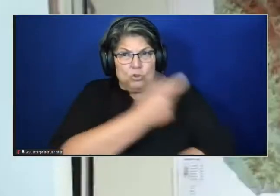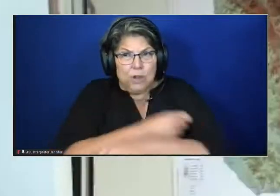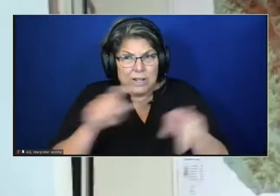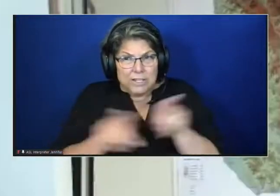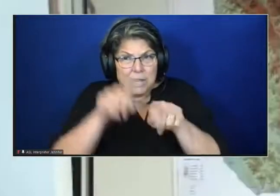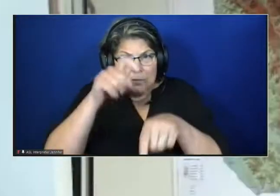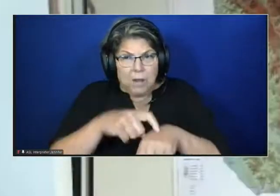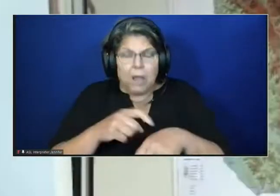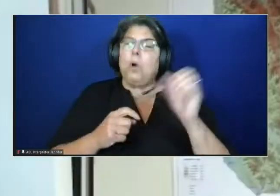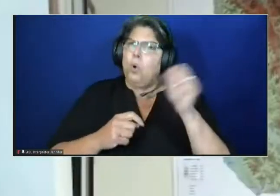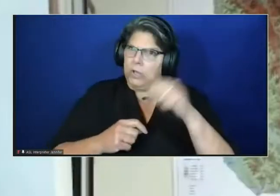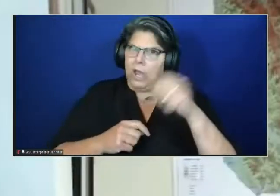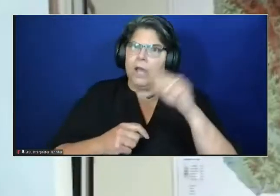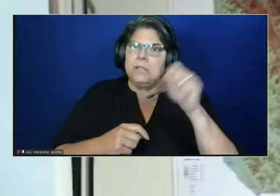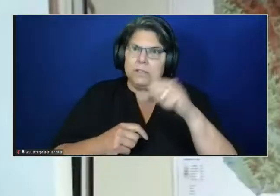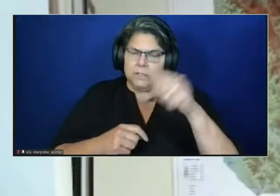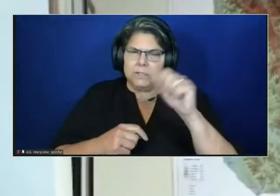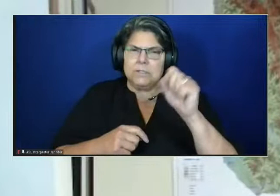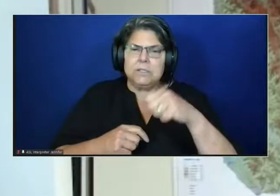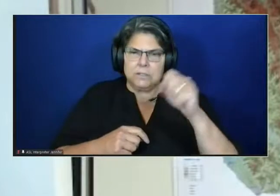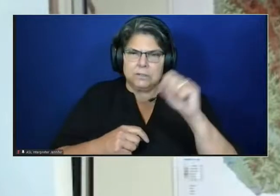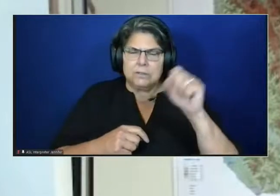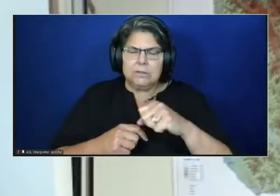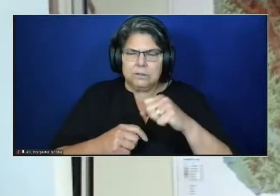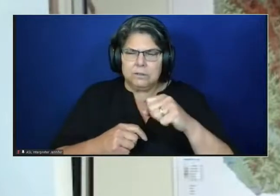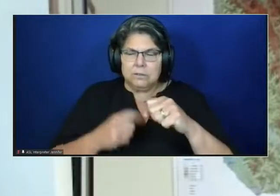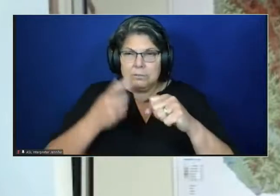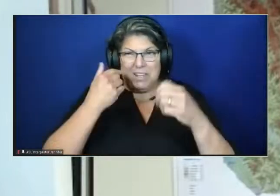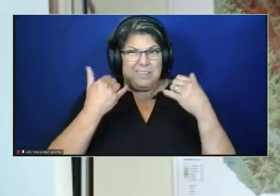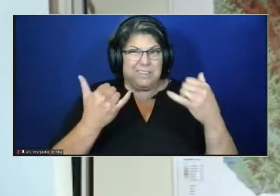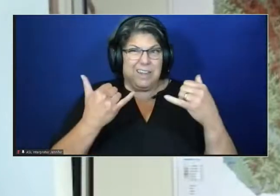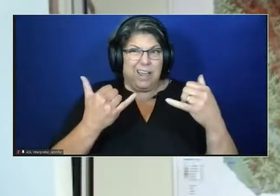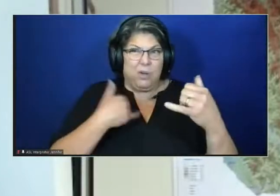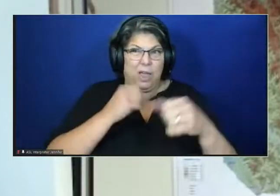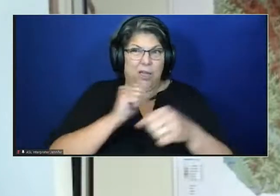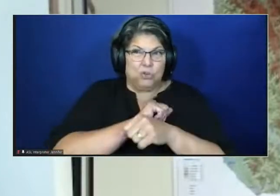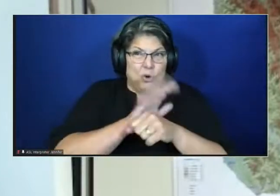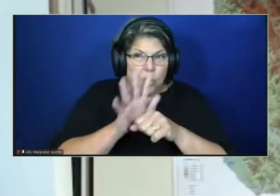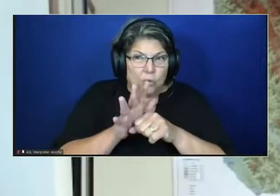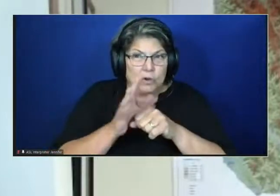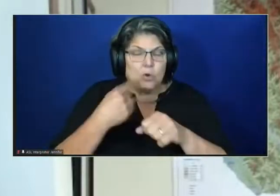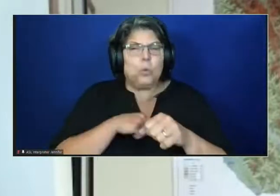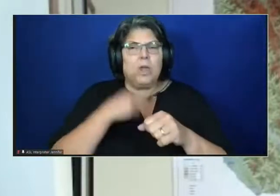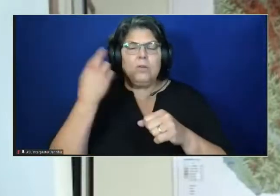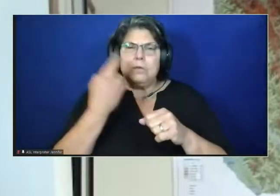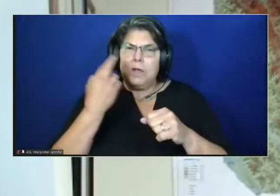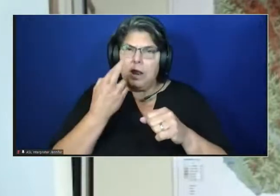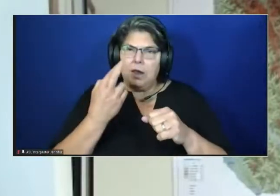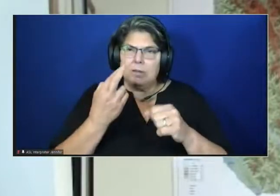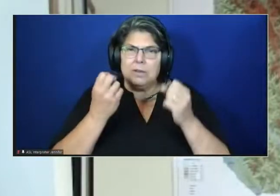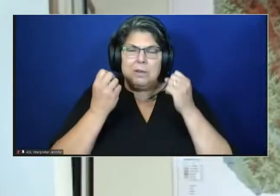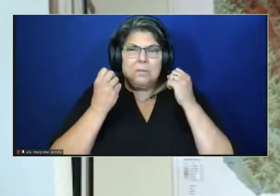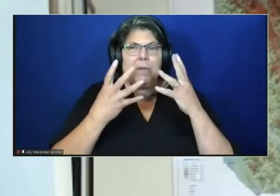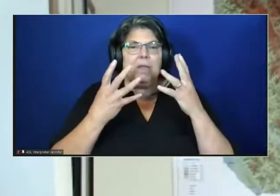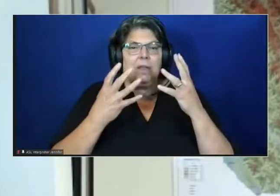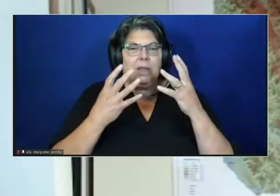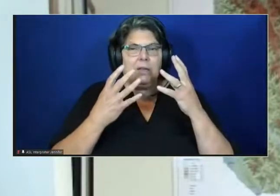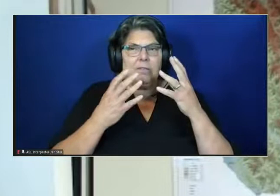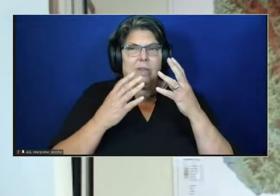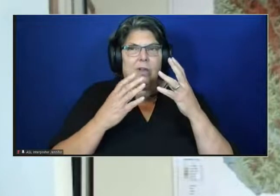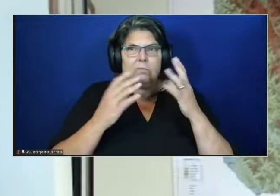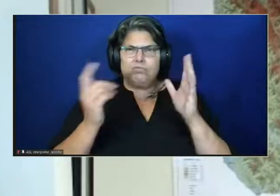Yes, yes. Actually, since the age of COVID, we've realized that a lot of the prohibitions of